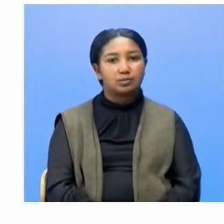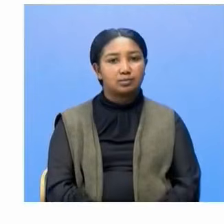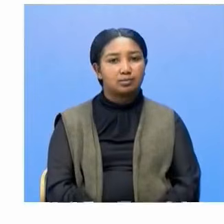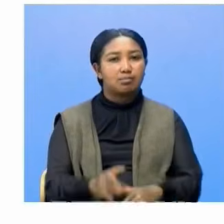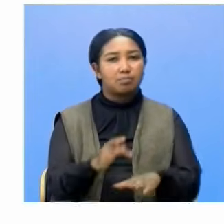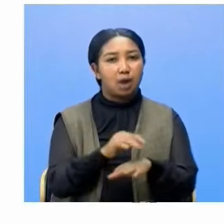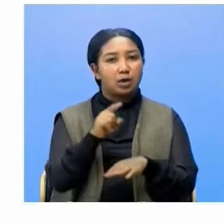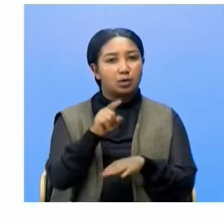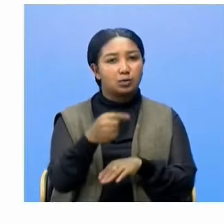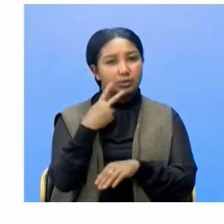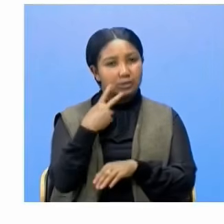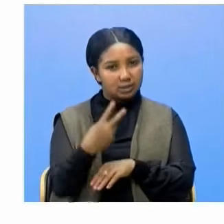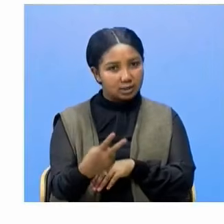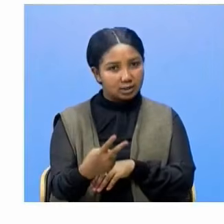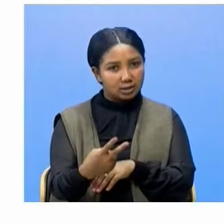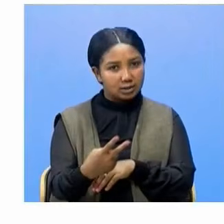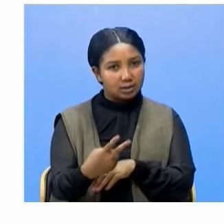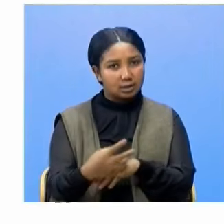see